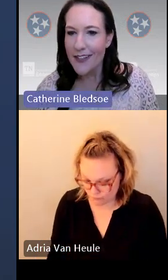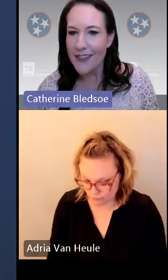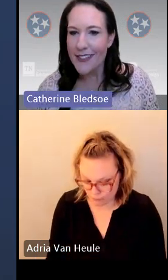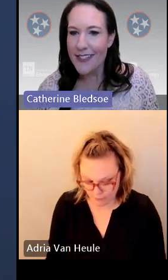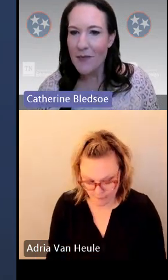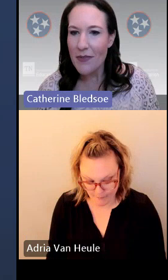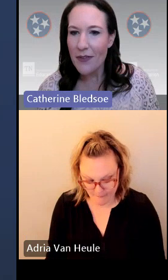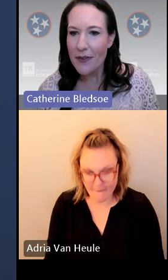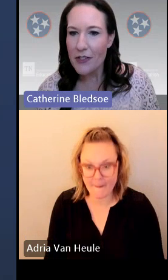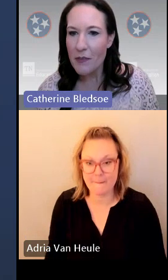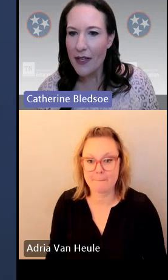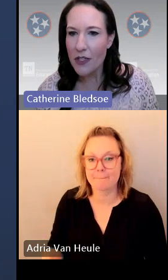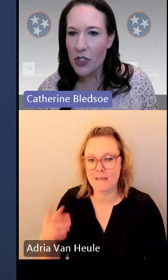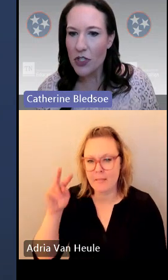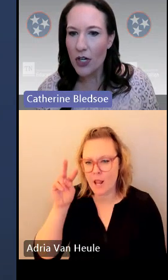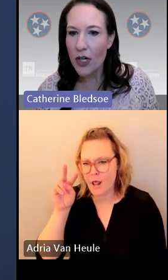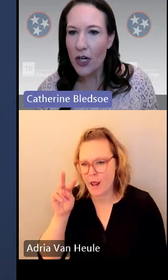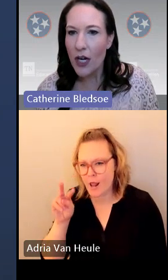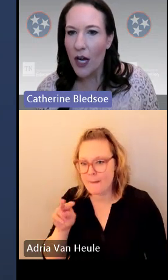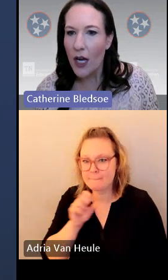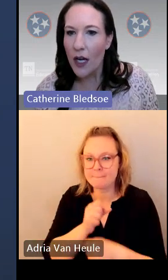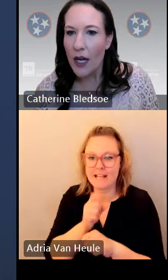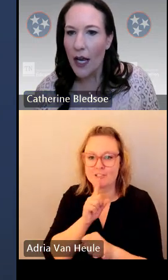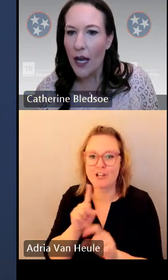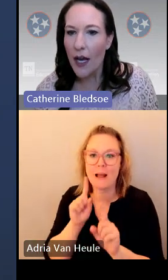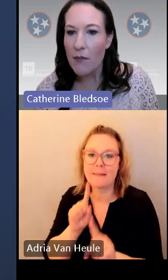Sorry, continuing to skim through and just making sure.